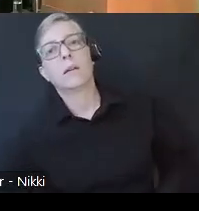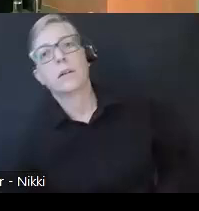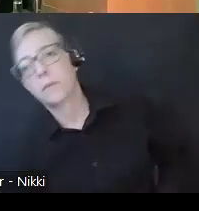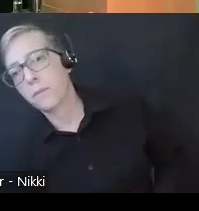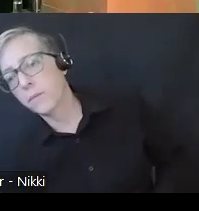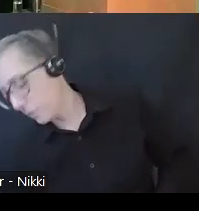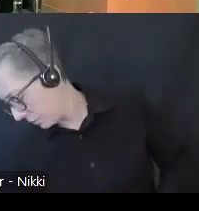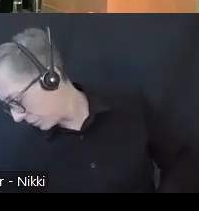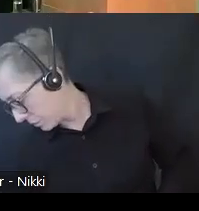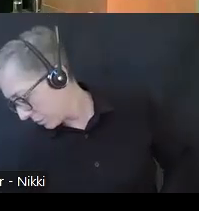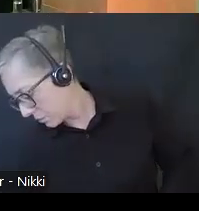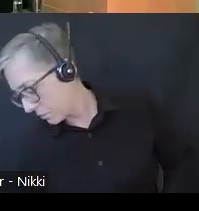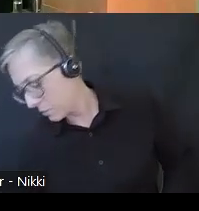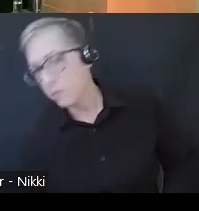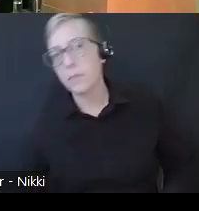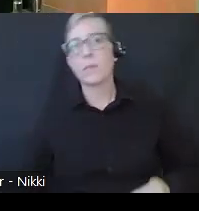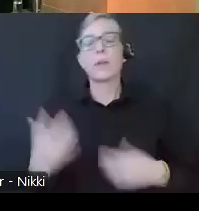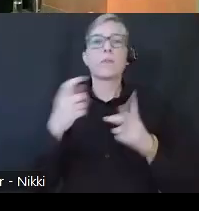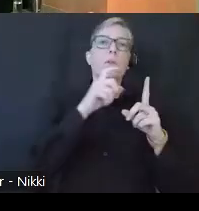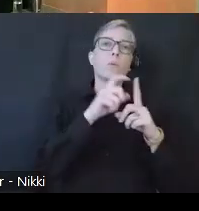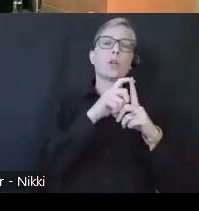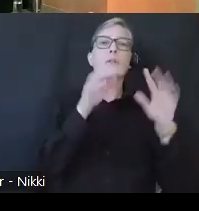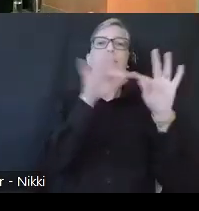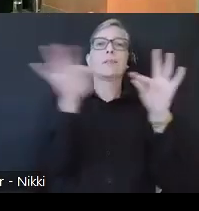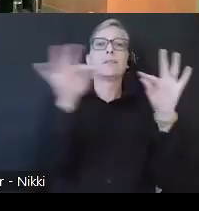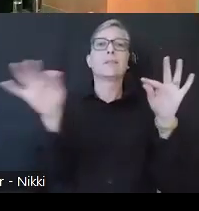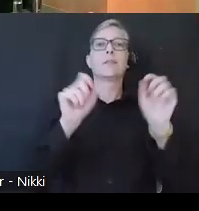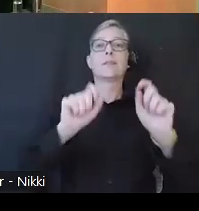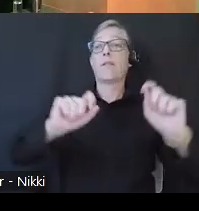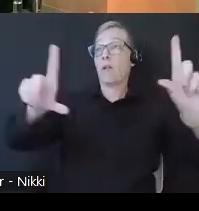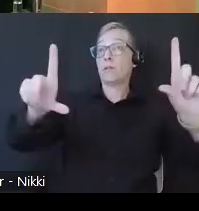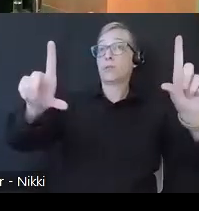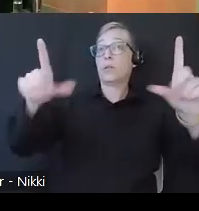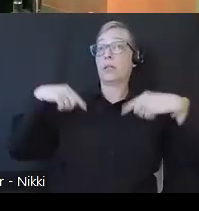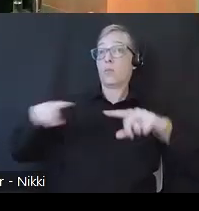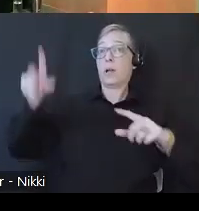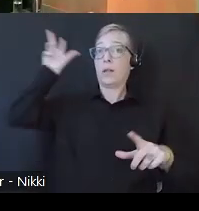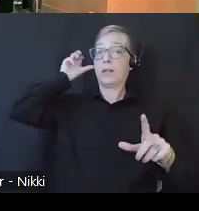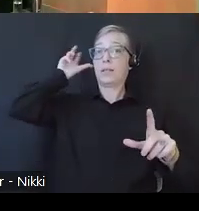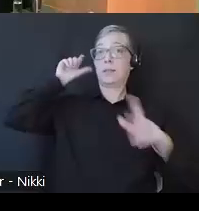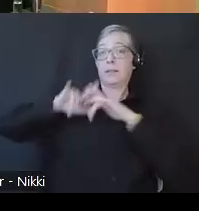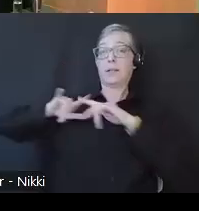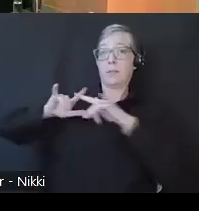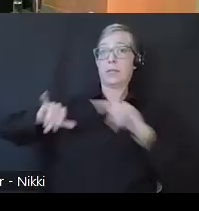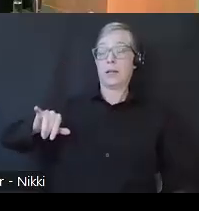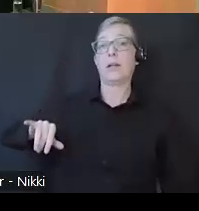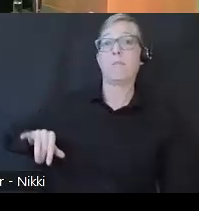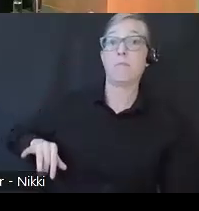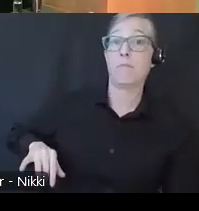displaying the words or the sentences on the screen as subjects are listening to the stimuli.